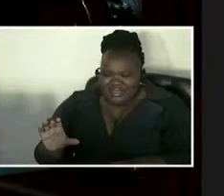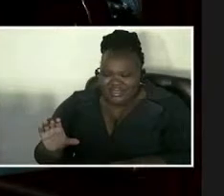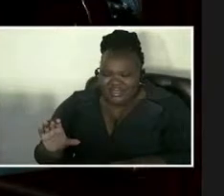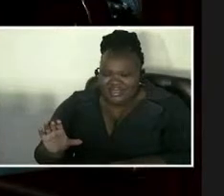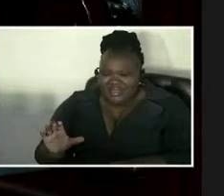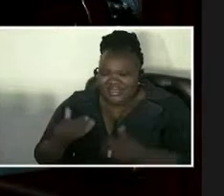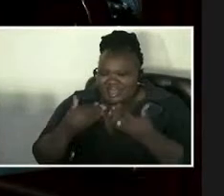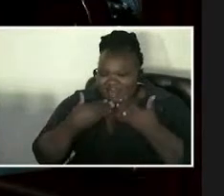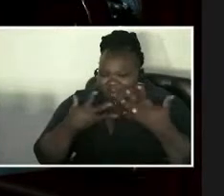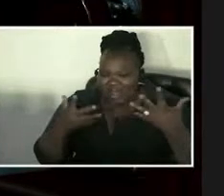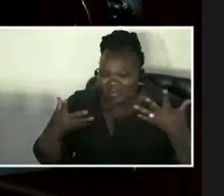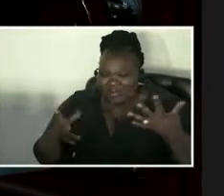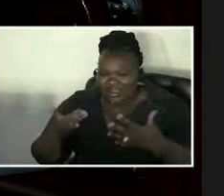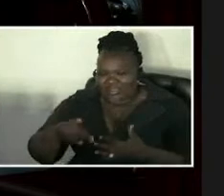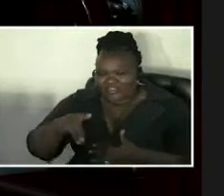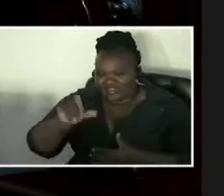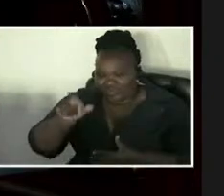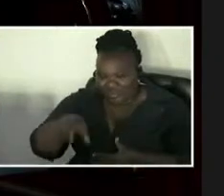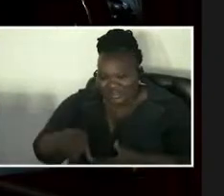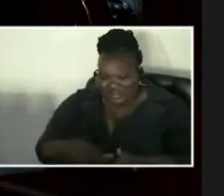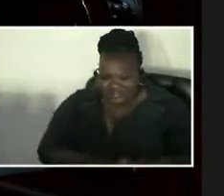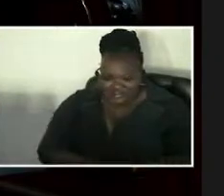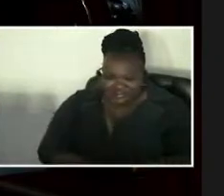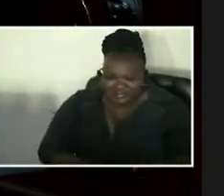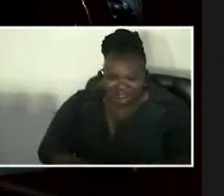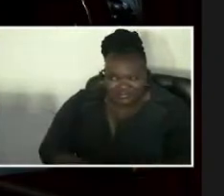thank you very much honorable jefferson